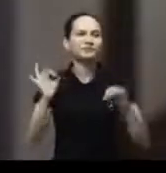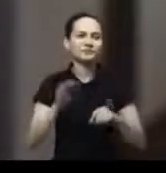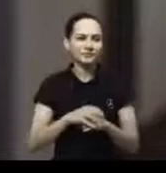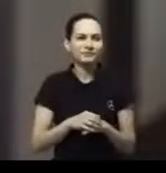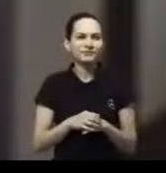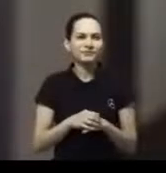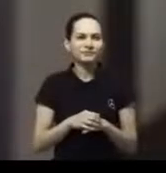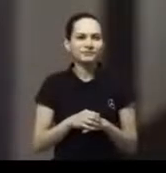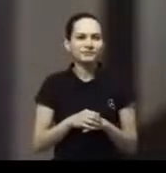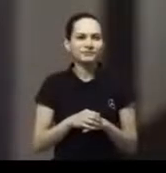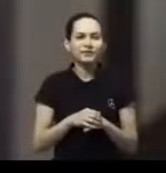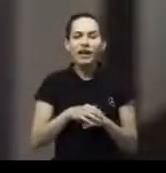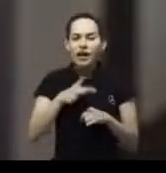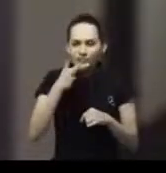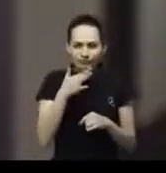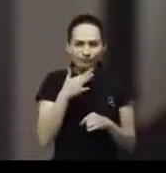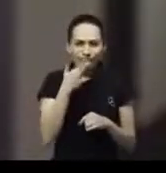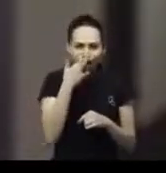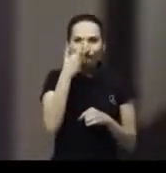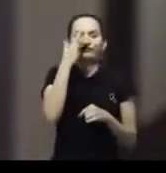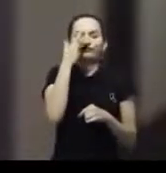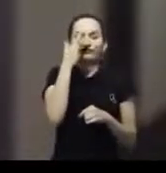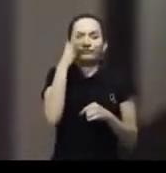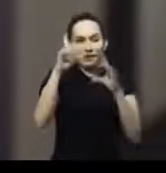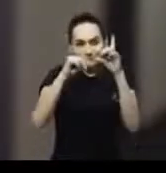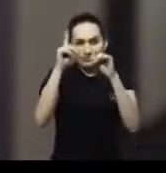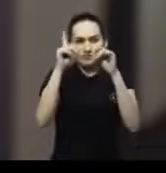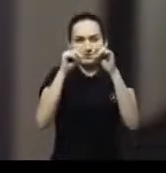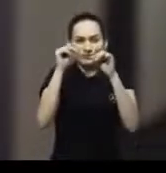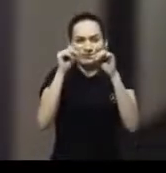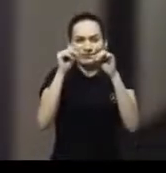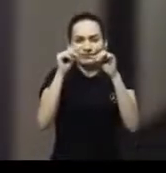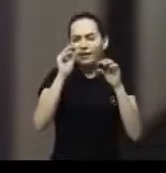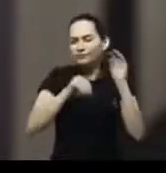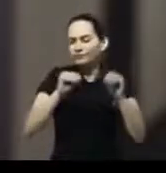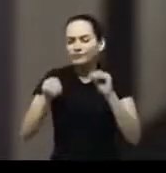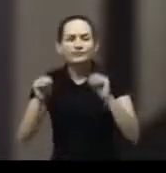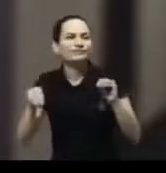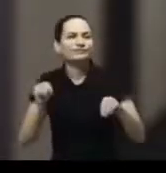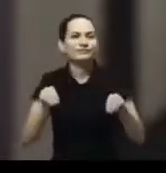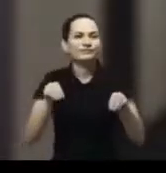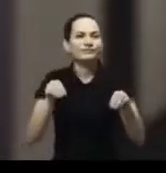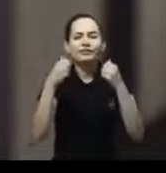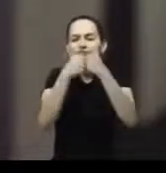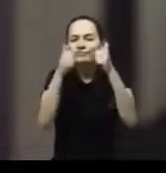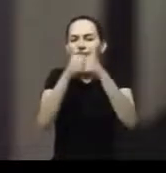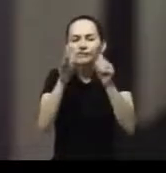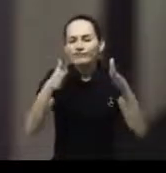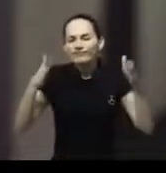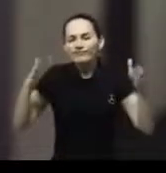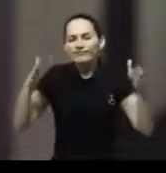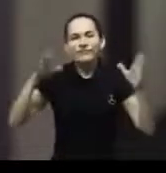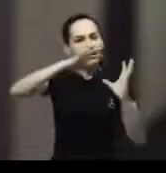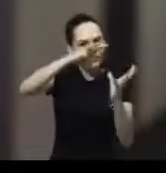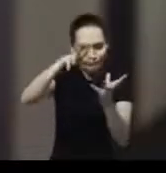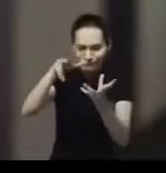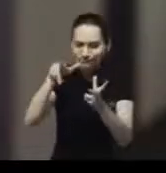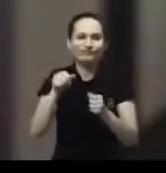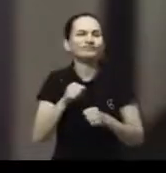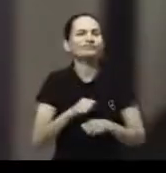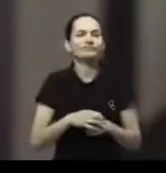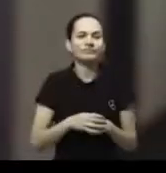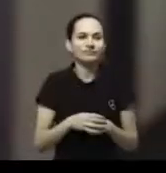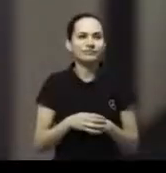a sorte não anda da mercedes-benz do Brasil diz loja Espaço manifector os 13 Lords